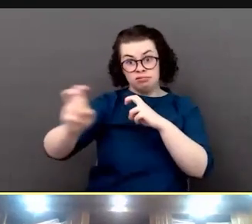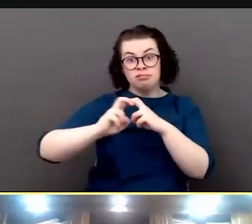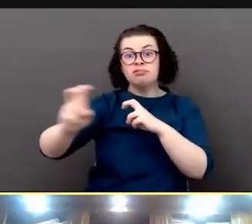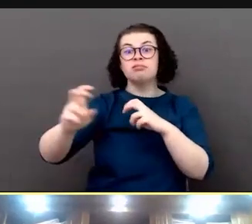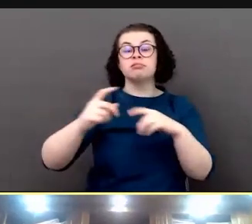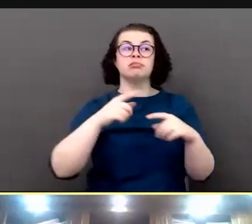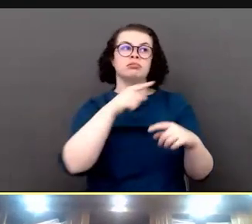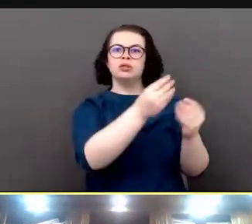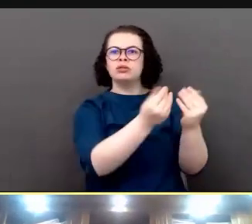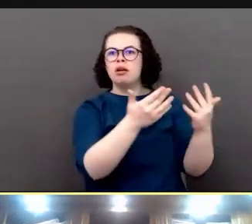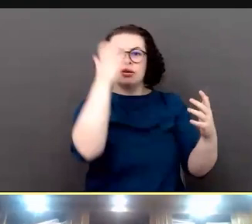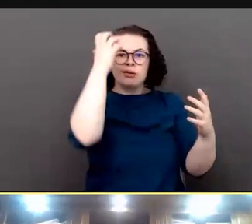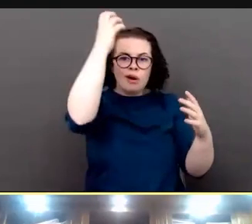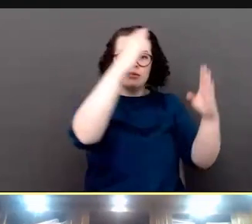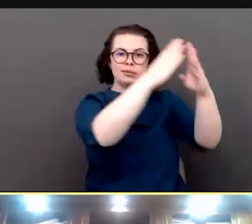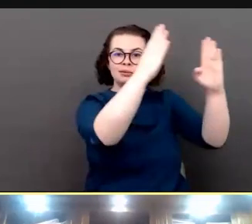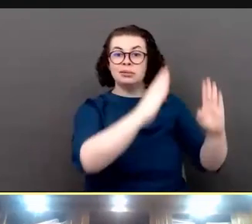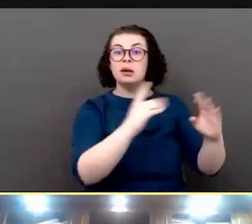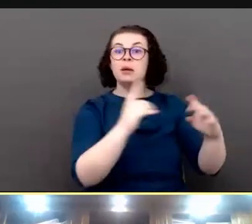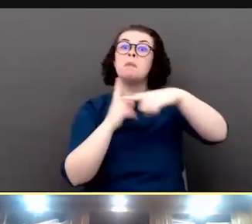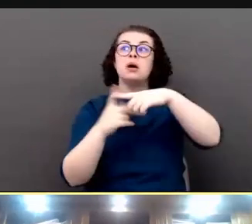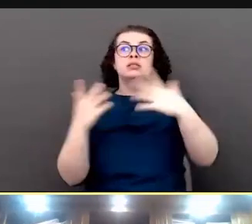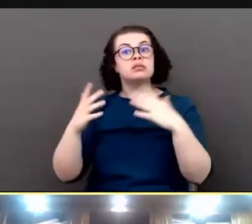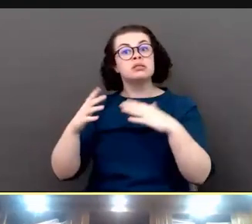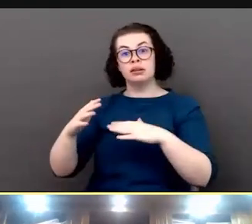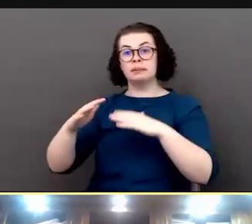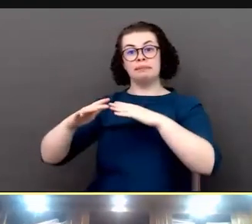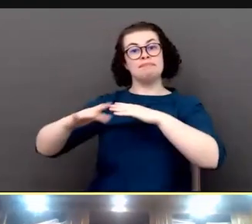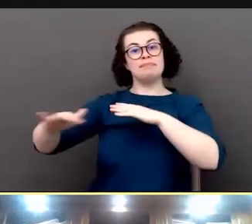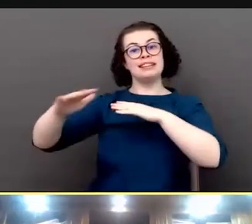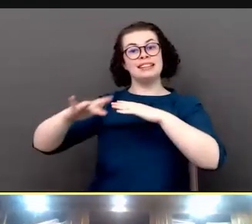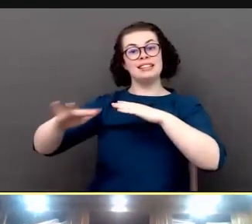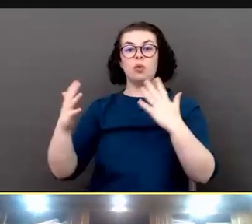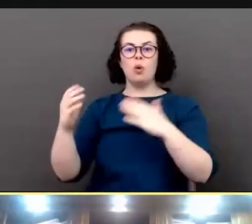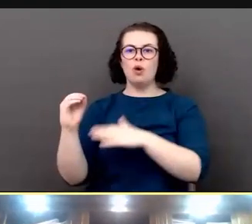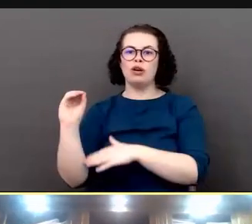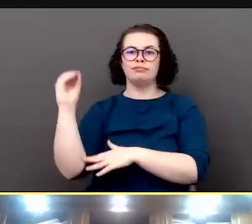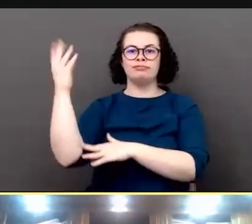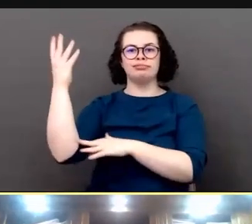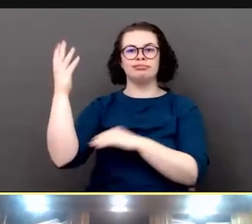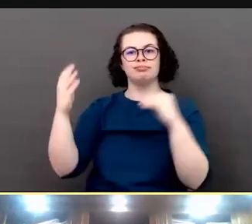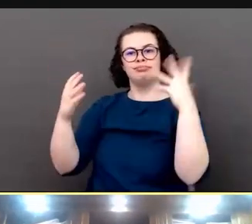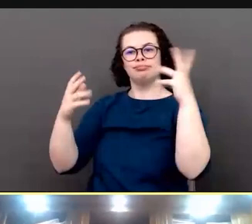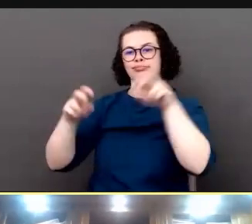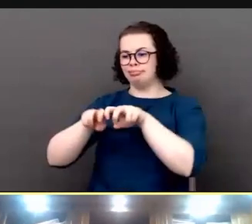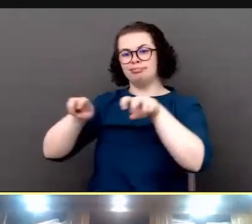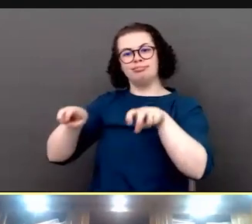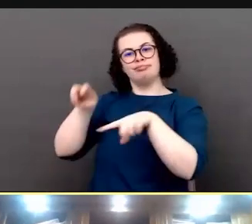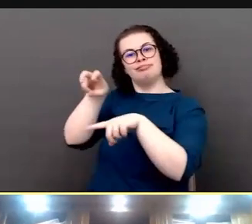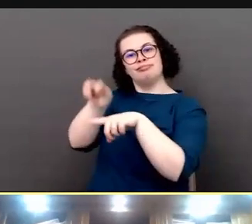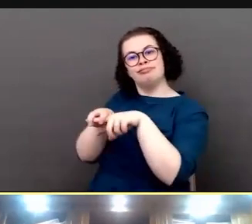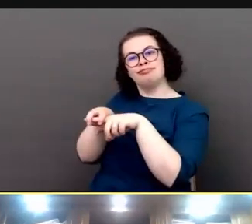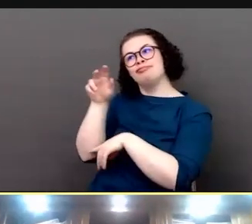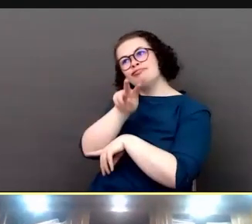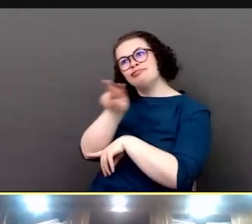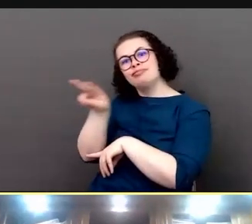outdoor facilities like gardens and beaches, and the very important issue, because is about safety and evacuation of